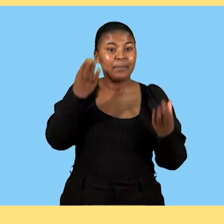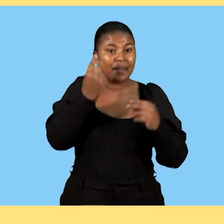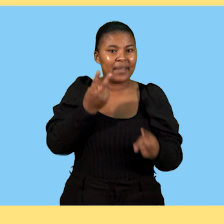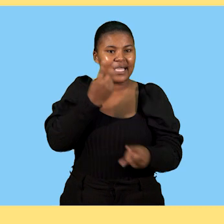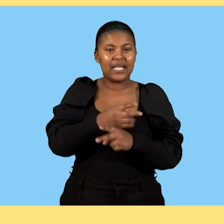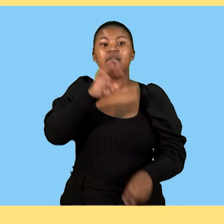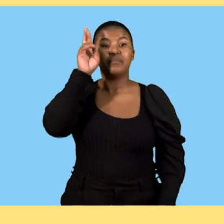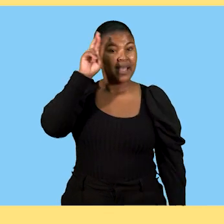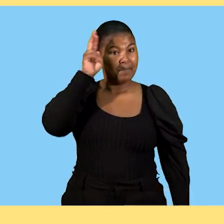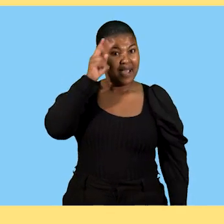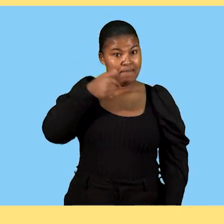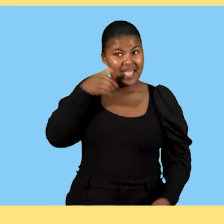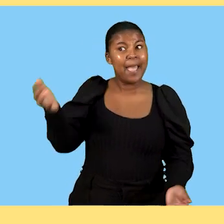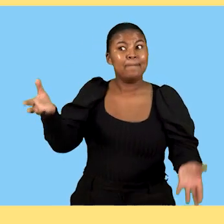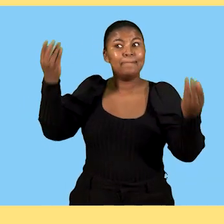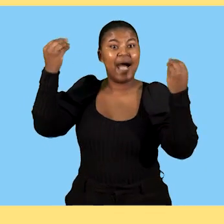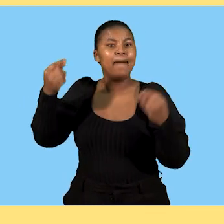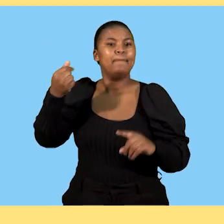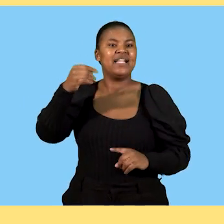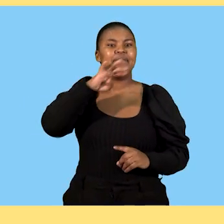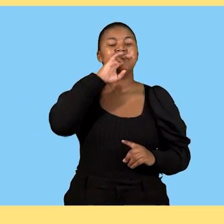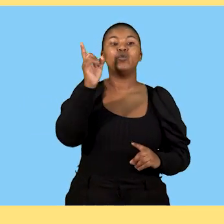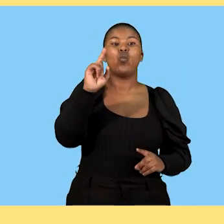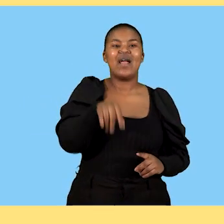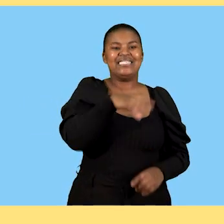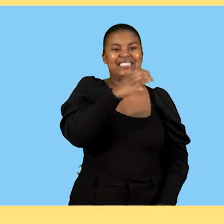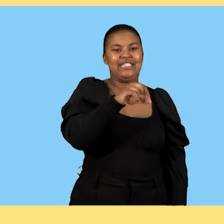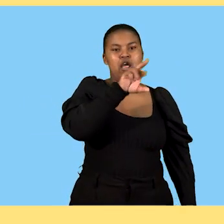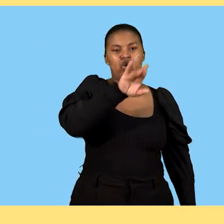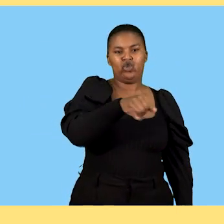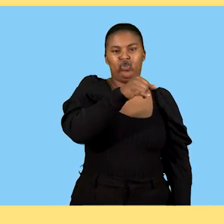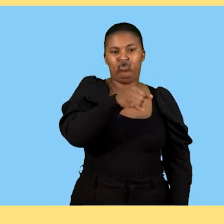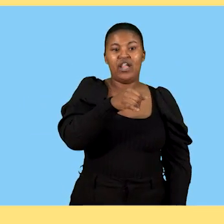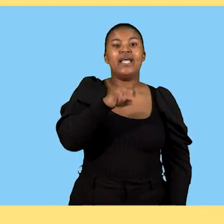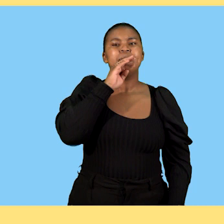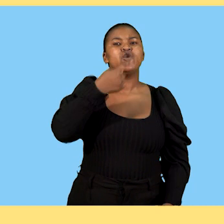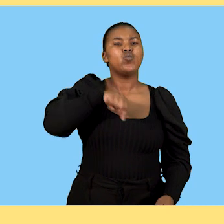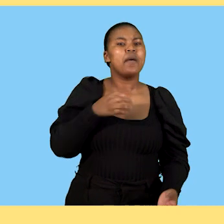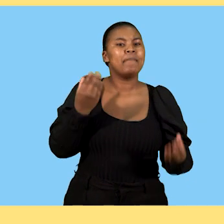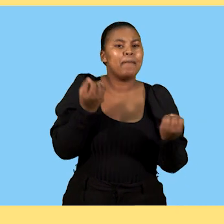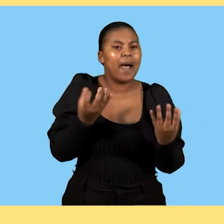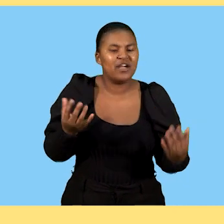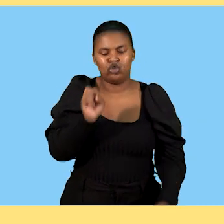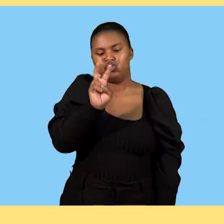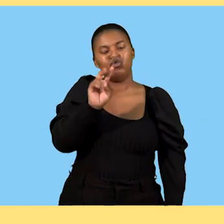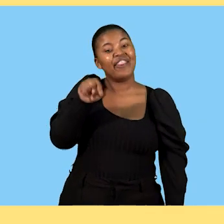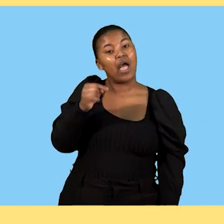I've received the amount. All right? So I'm going to be CRJ. And the amount I've received is